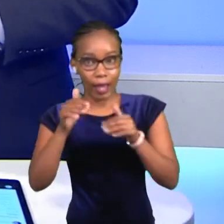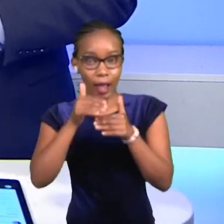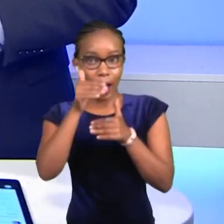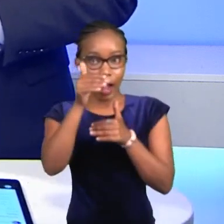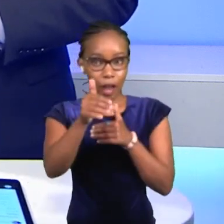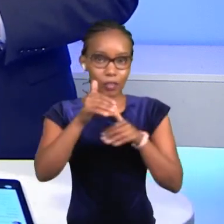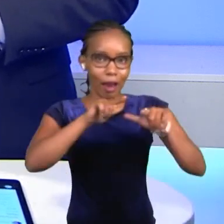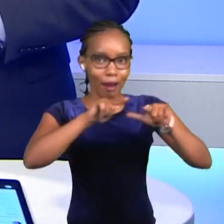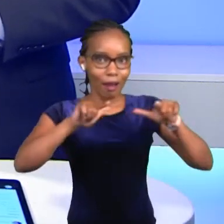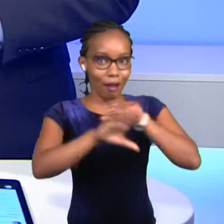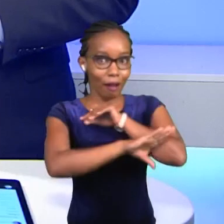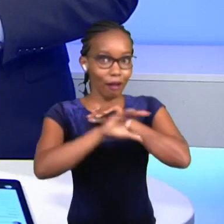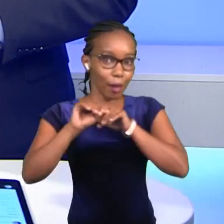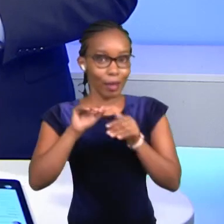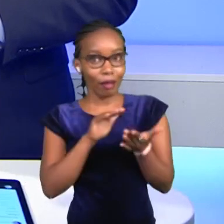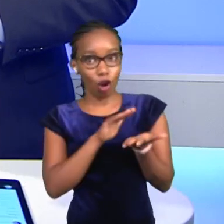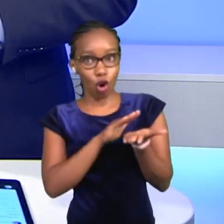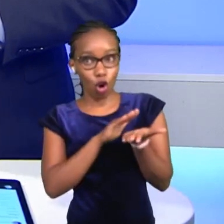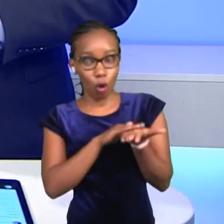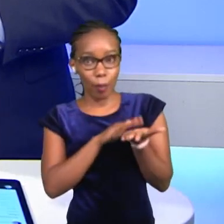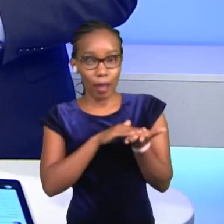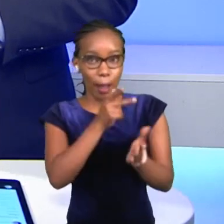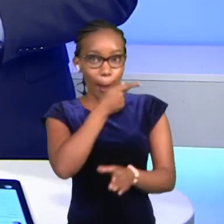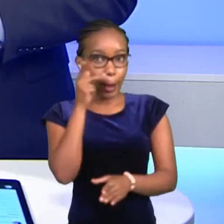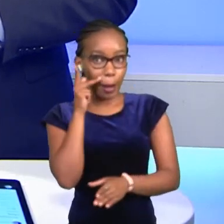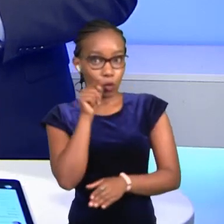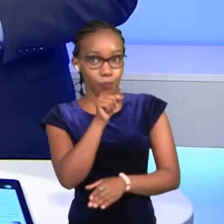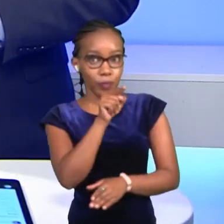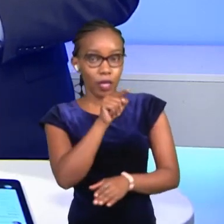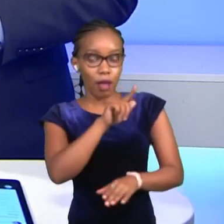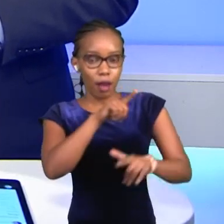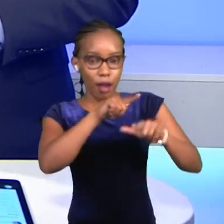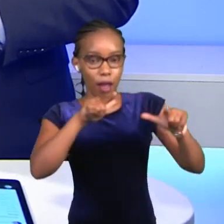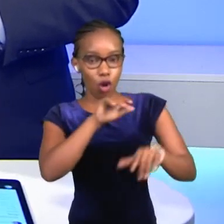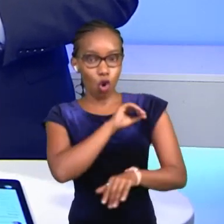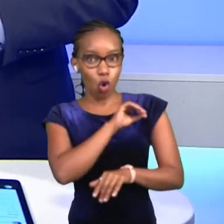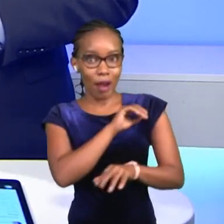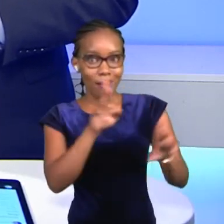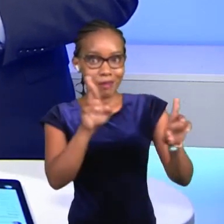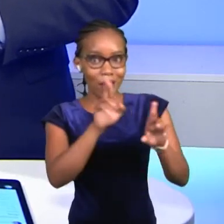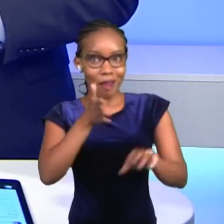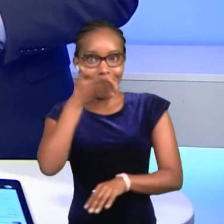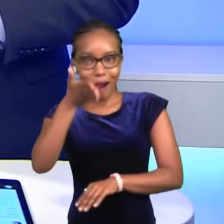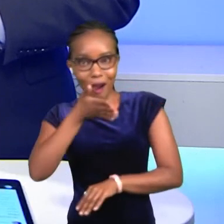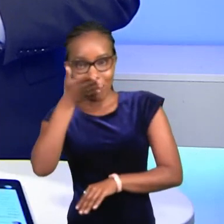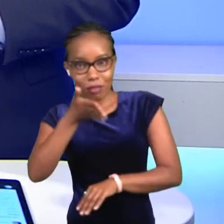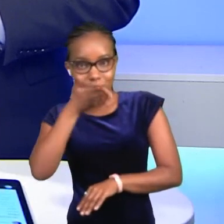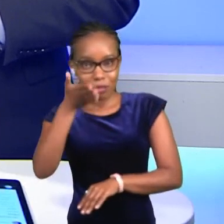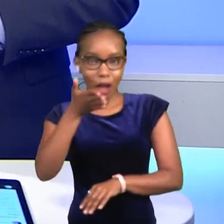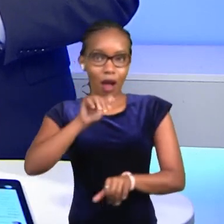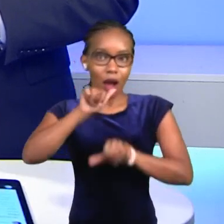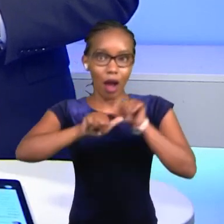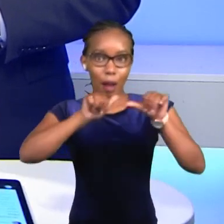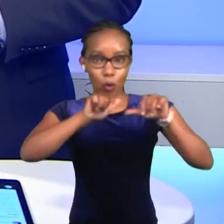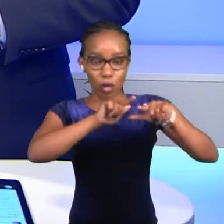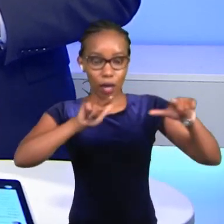allegations of land grabbing. Kalonzo has said the land in question is legally his, and he is ready to answer questions regarding the said parcel